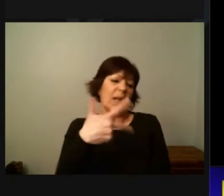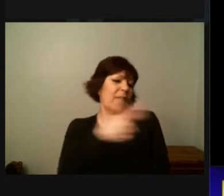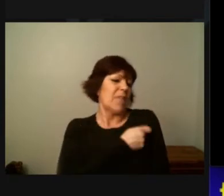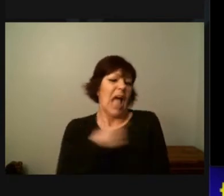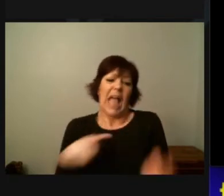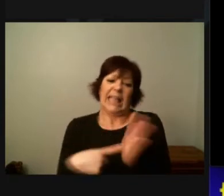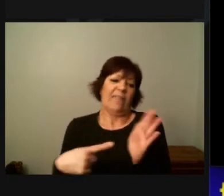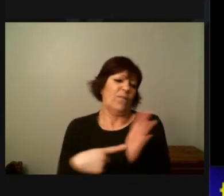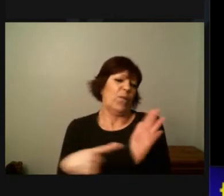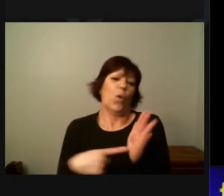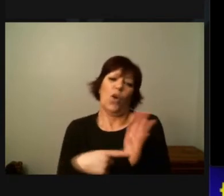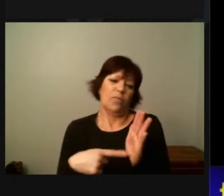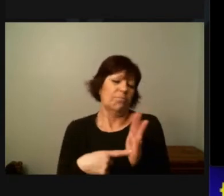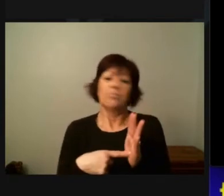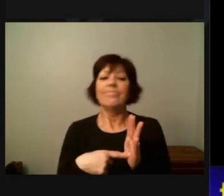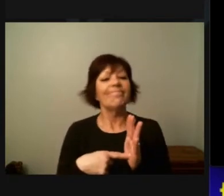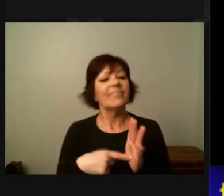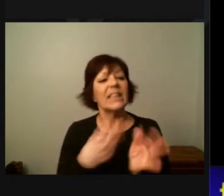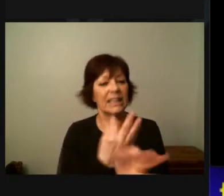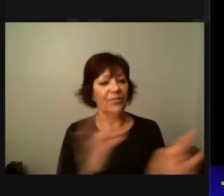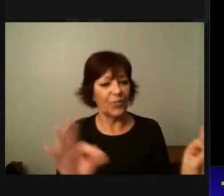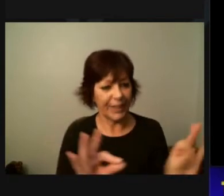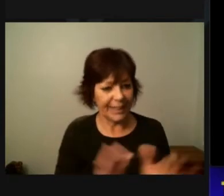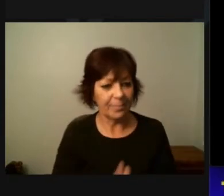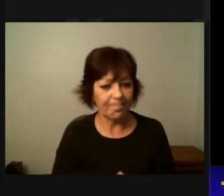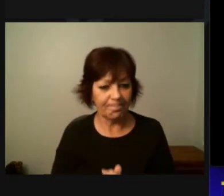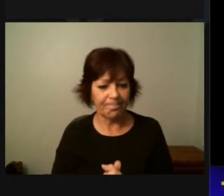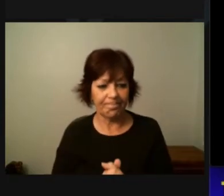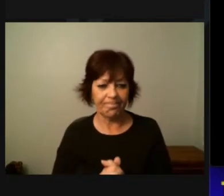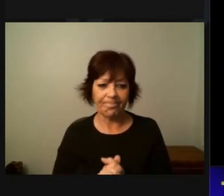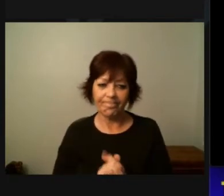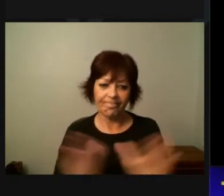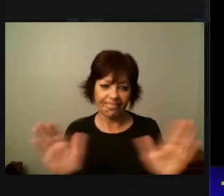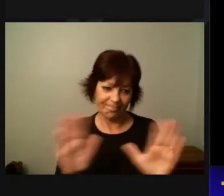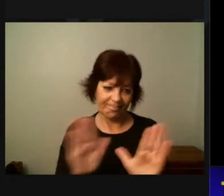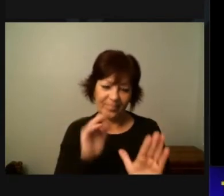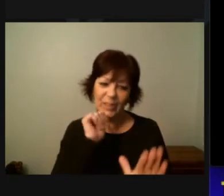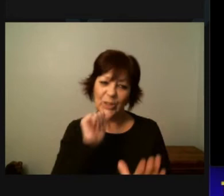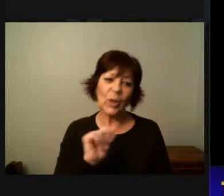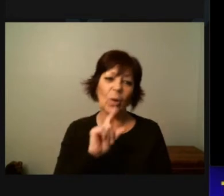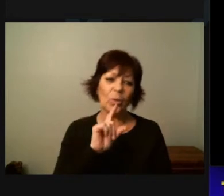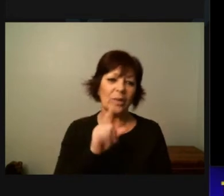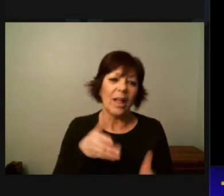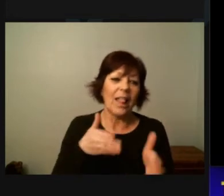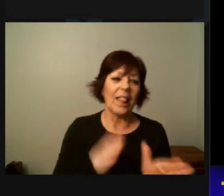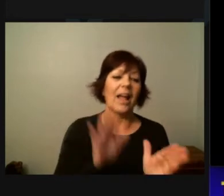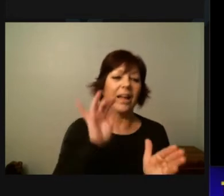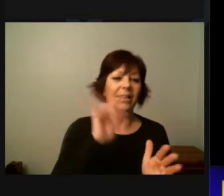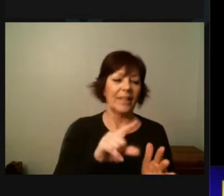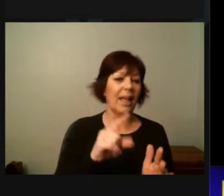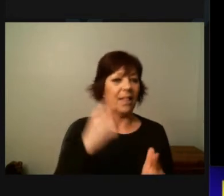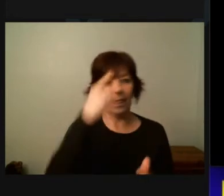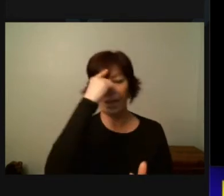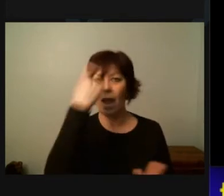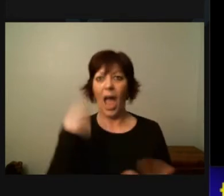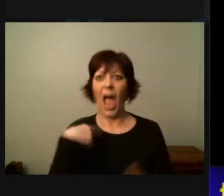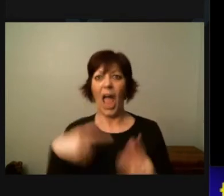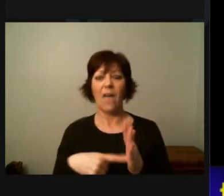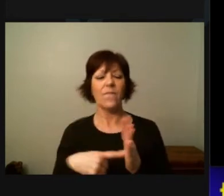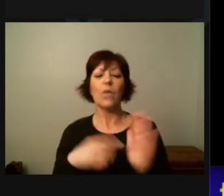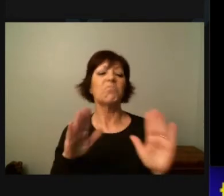because I don't have any health insurance. We don't want that to be the barrier that keeps you from getting this vaccine.